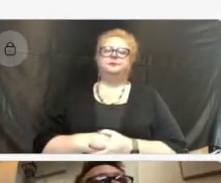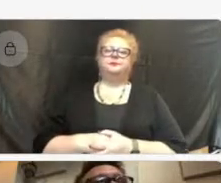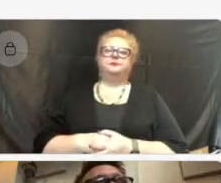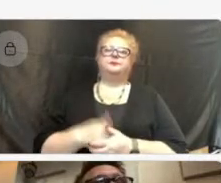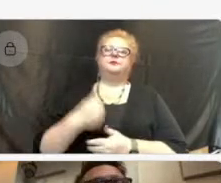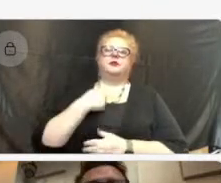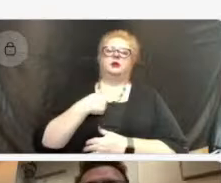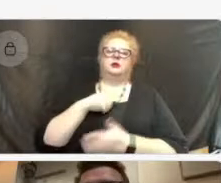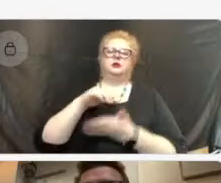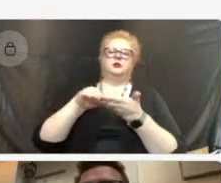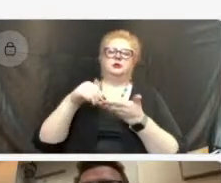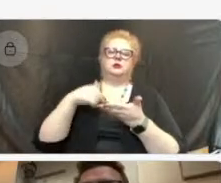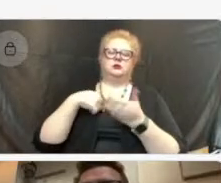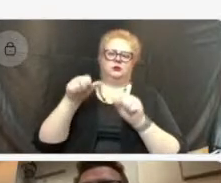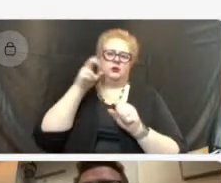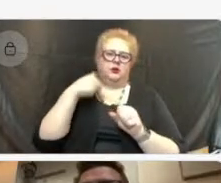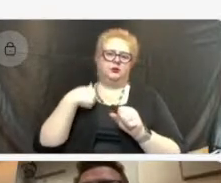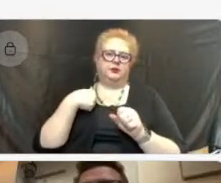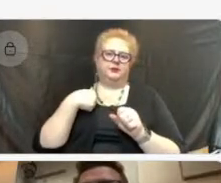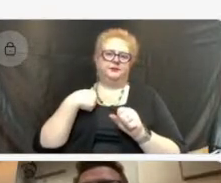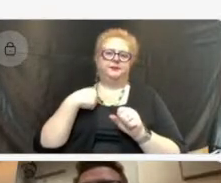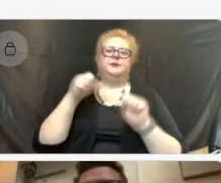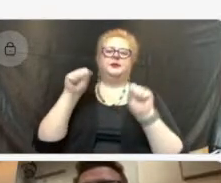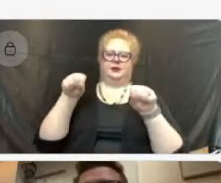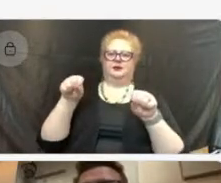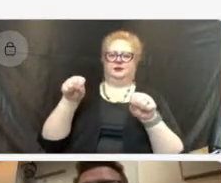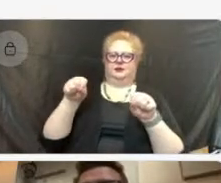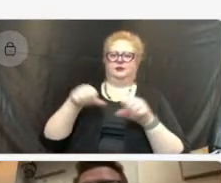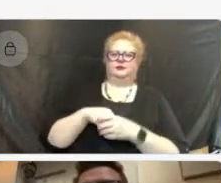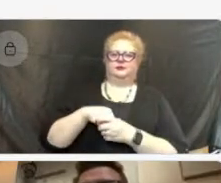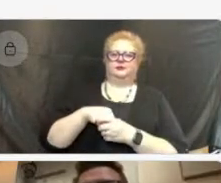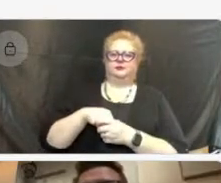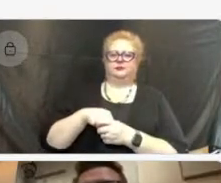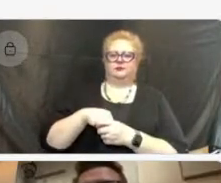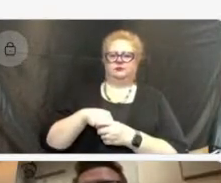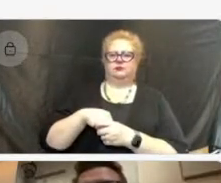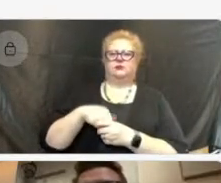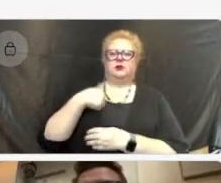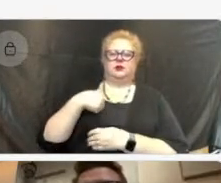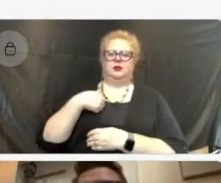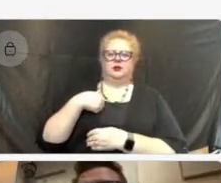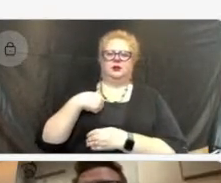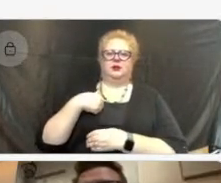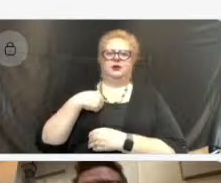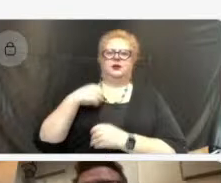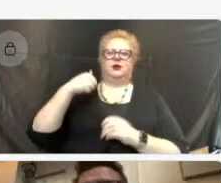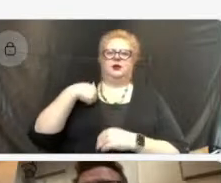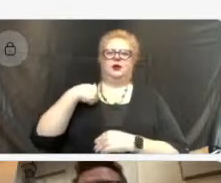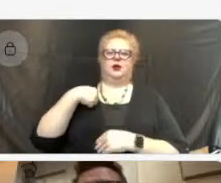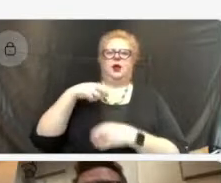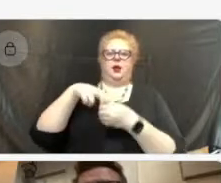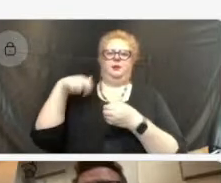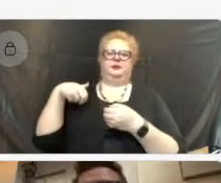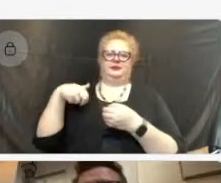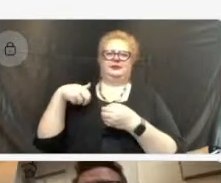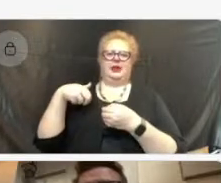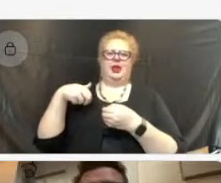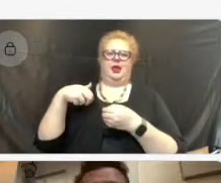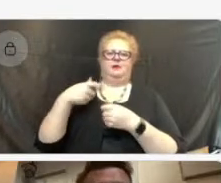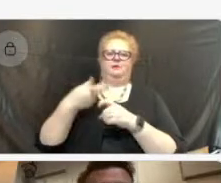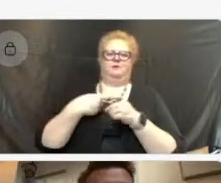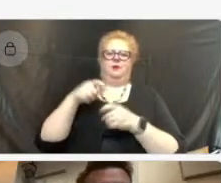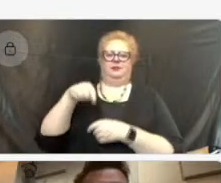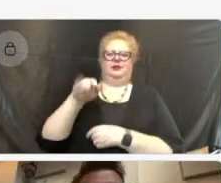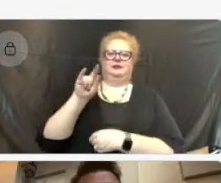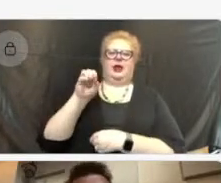Excuse me. Can you hear me okay? Yes, ma'am, I can hear you now. I need a vote. I'm sorry. Hmm? Yeah, I'm abstaining from voting on this item.